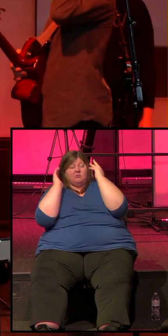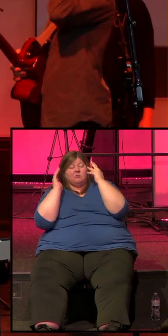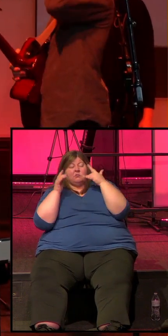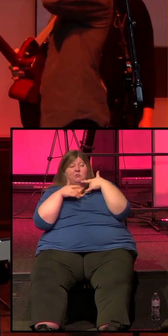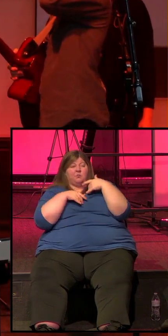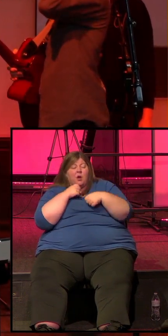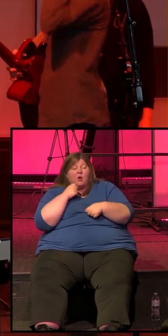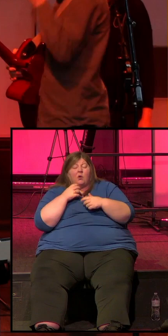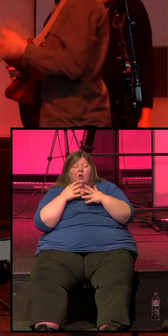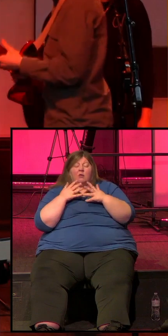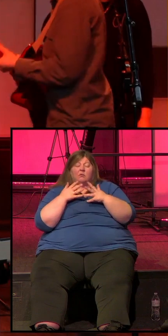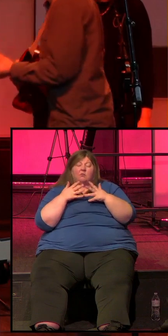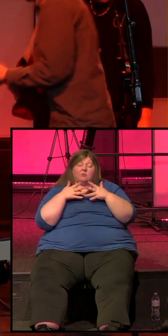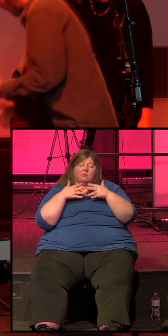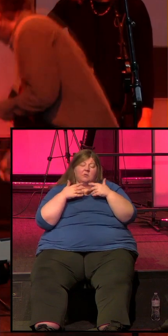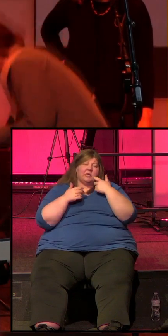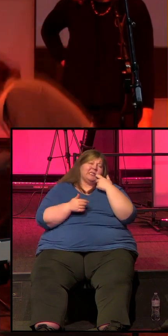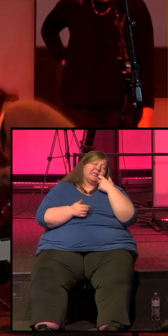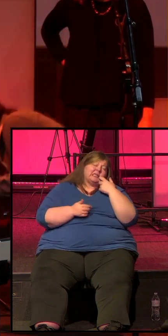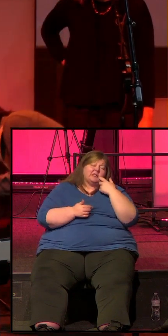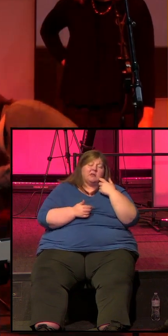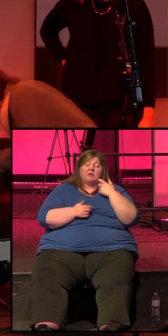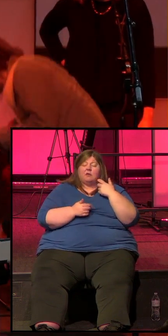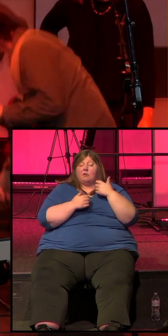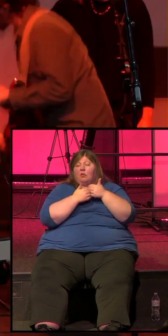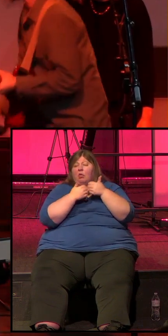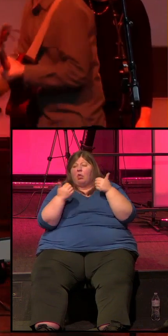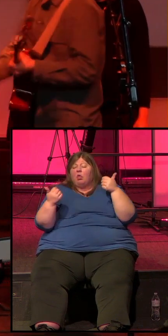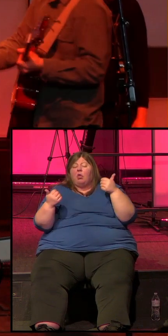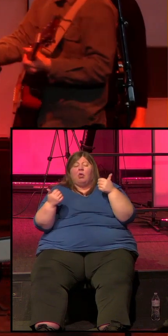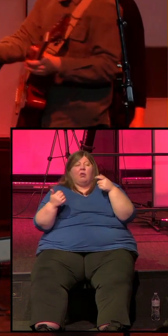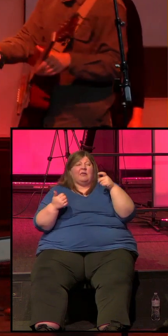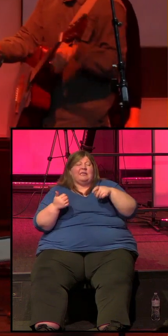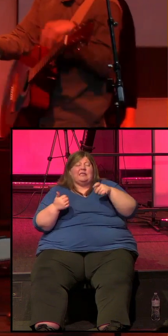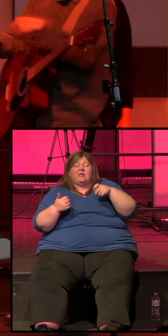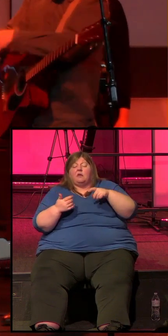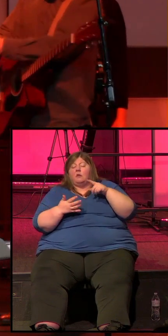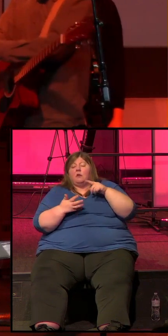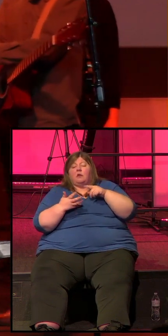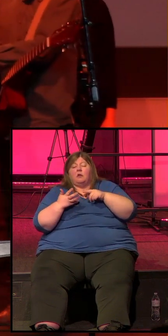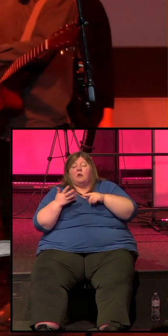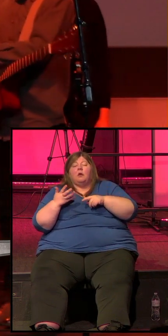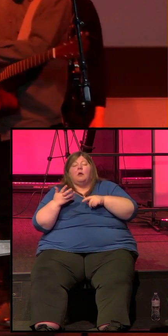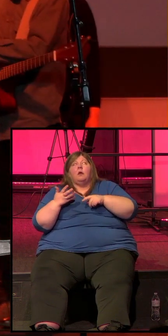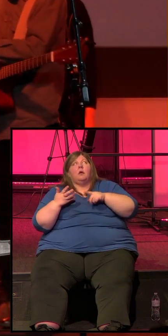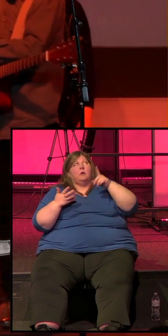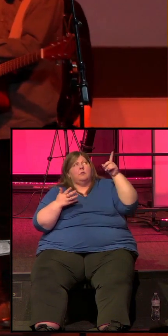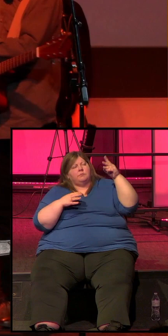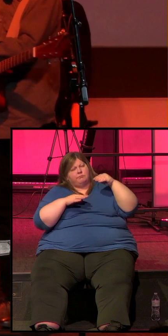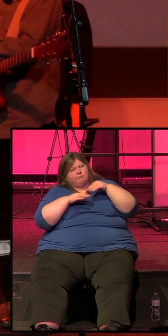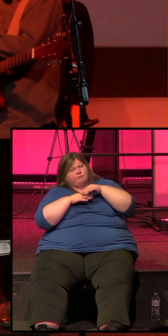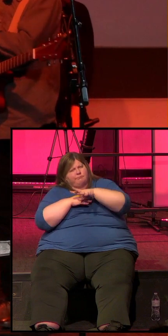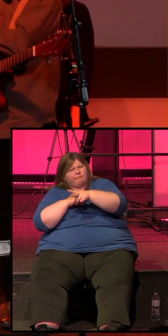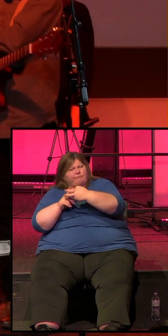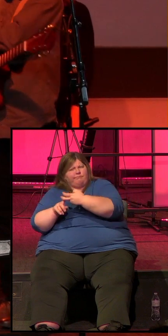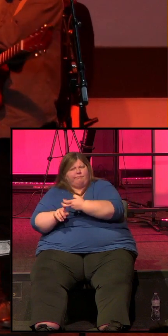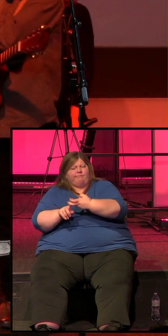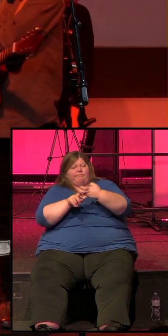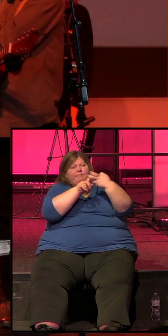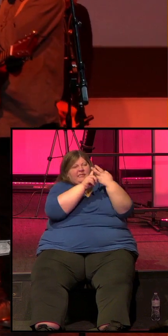broken, even when they're addicted, even when they're far off, even when they're needy, whatever it is, I can save